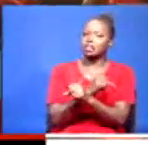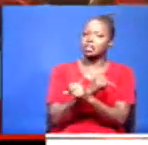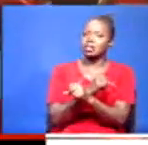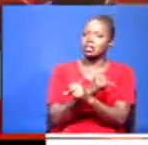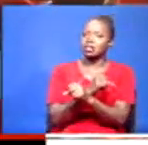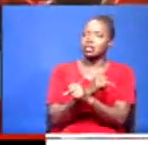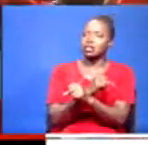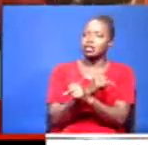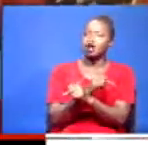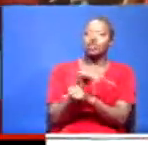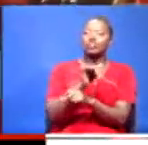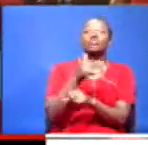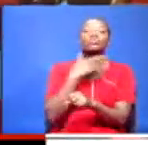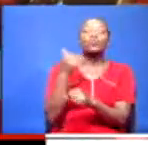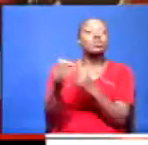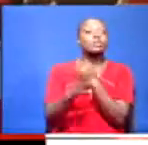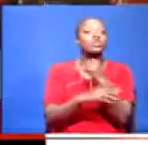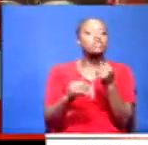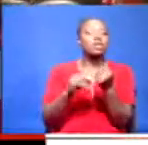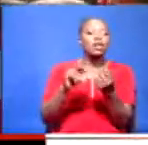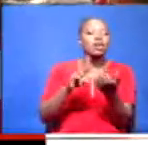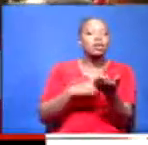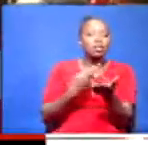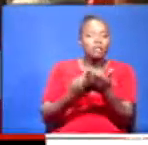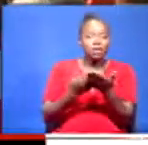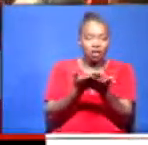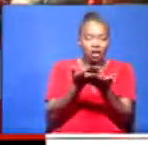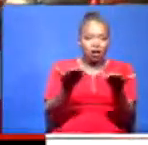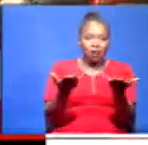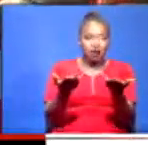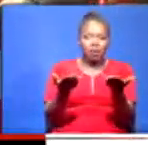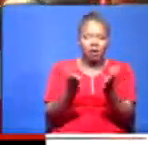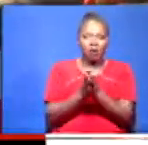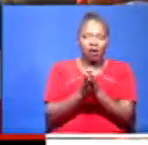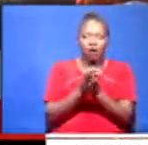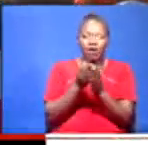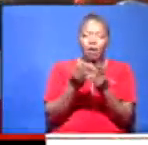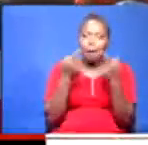ambao wanataka kuiba mali ya Maasai Mara wambia